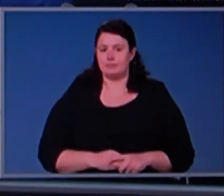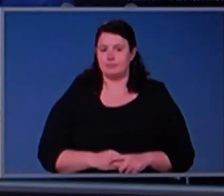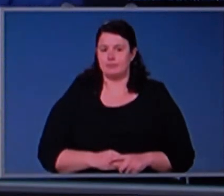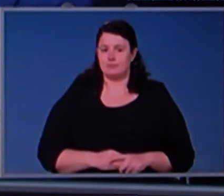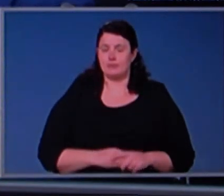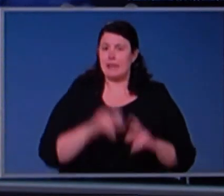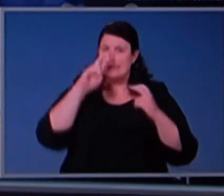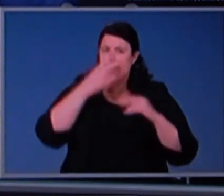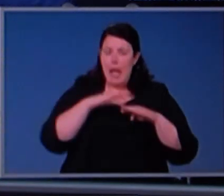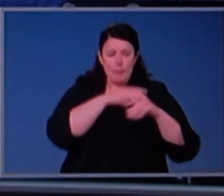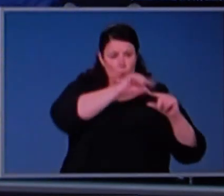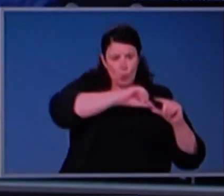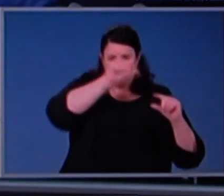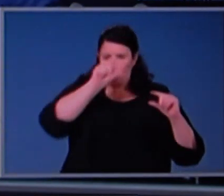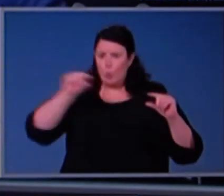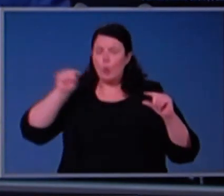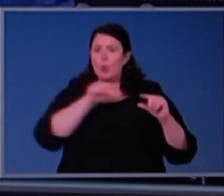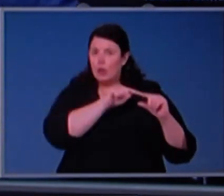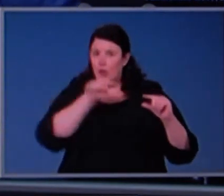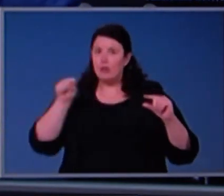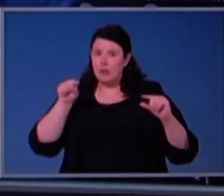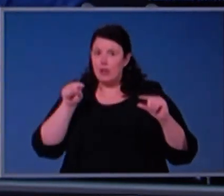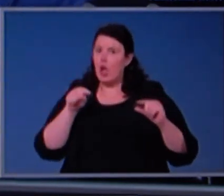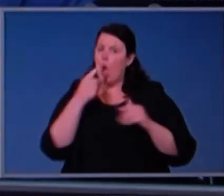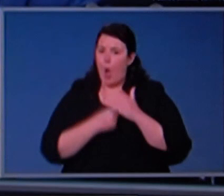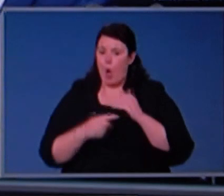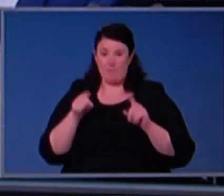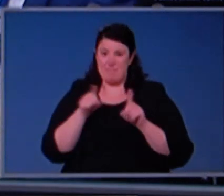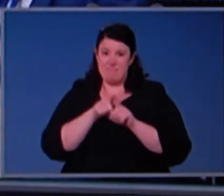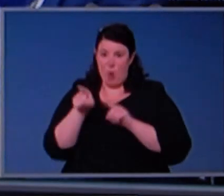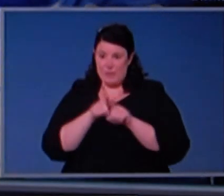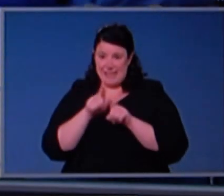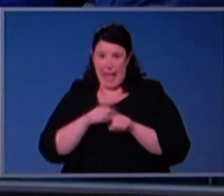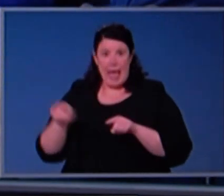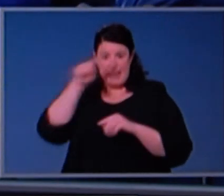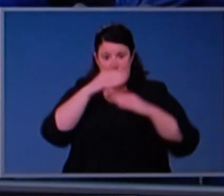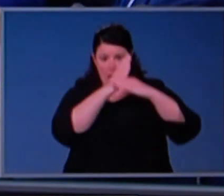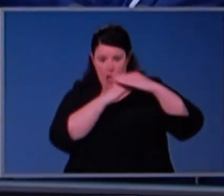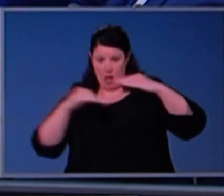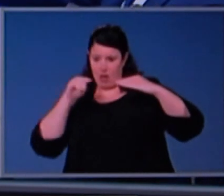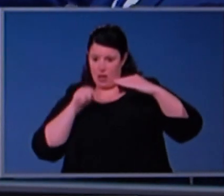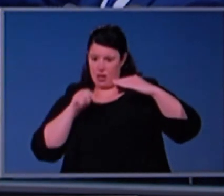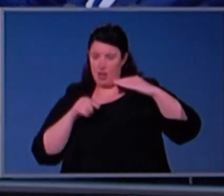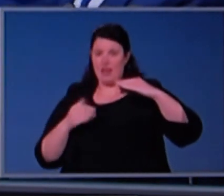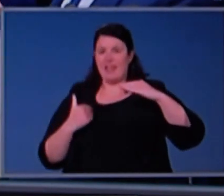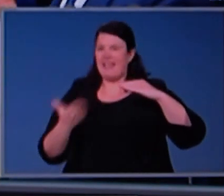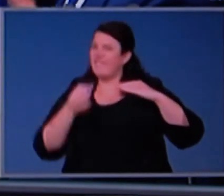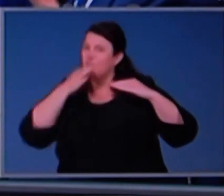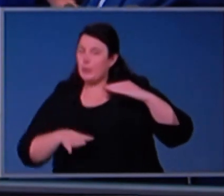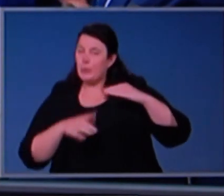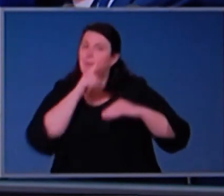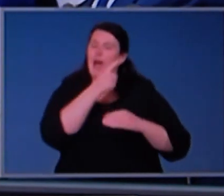of the dark blue line, in all cases except Tassie, where it's just over 1, is still below 1. So this sort of modelling